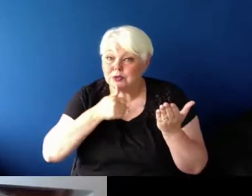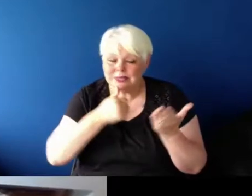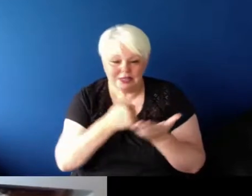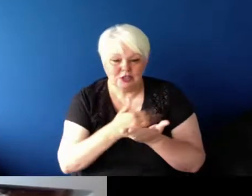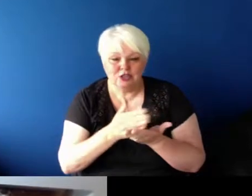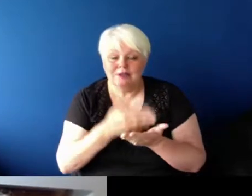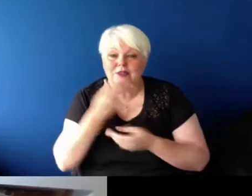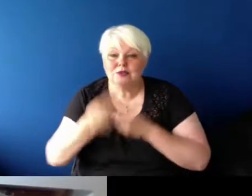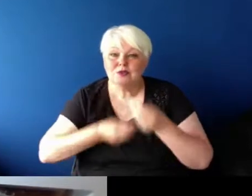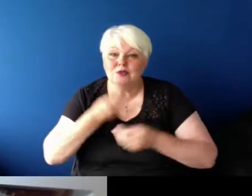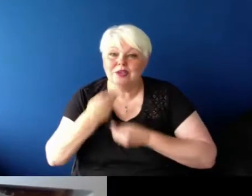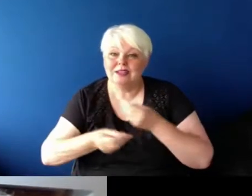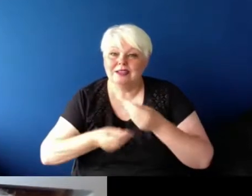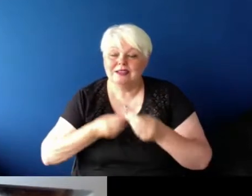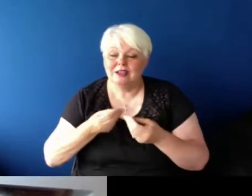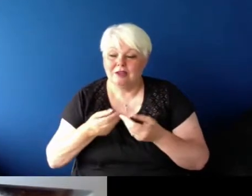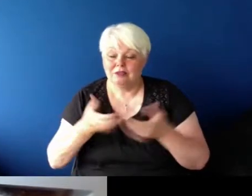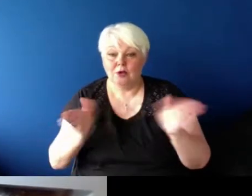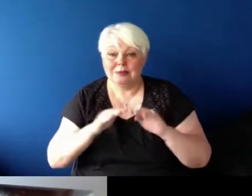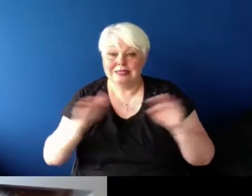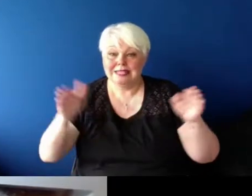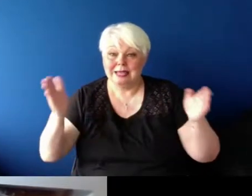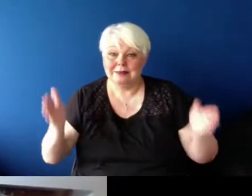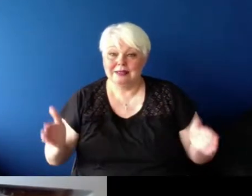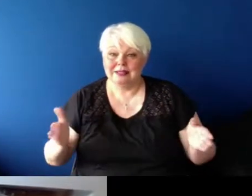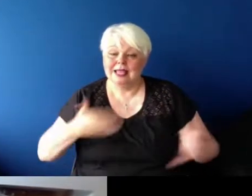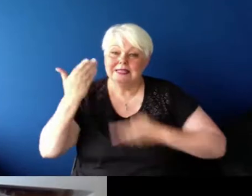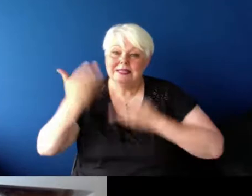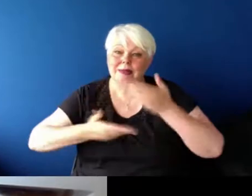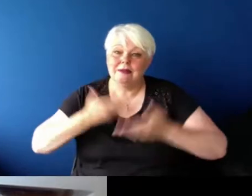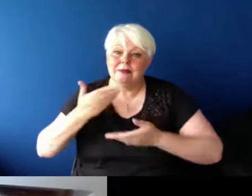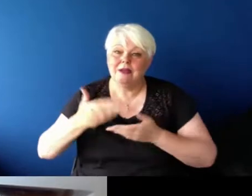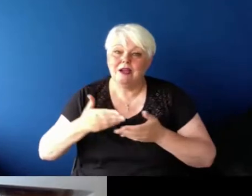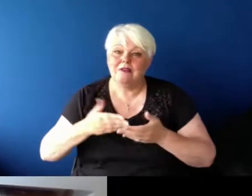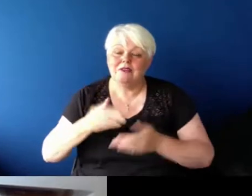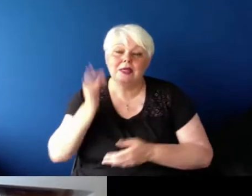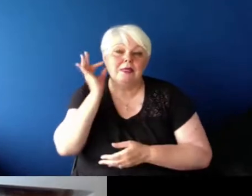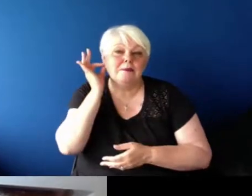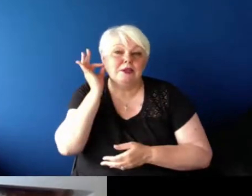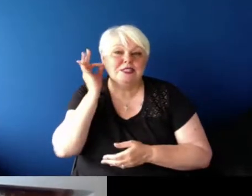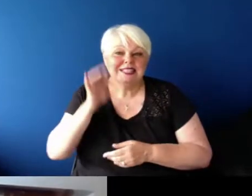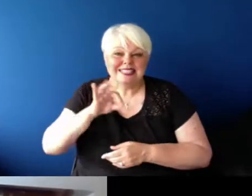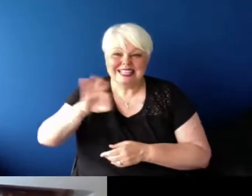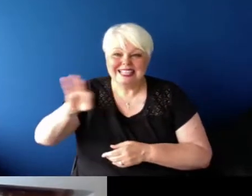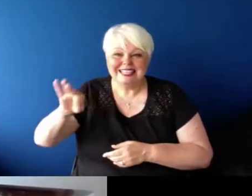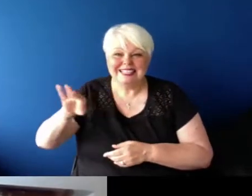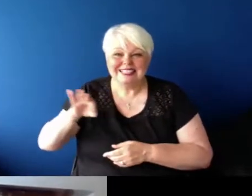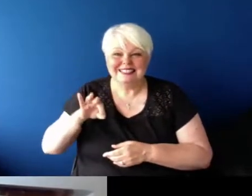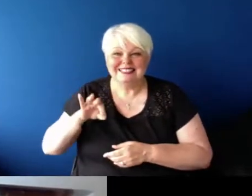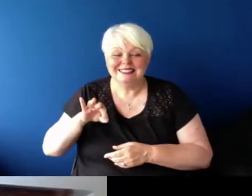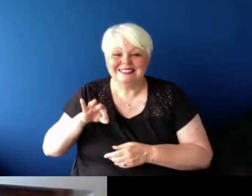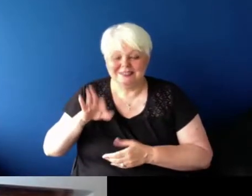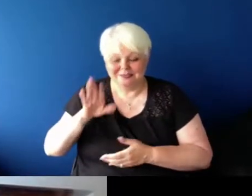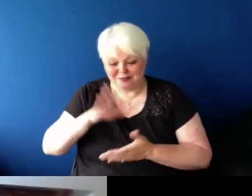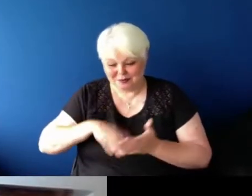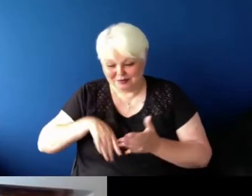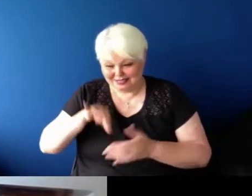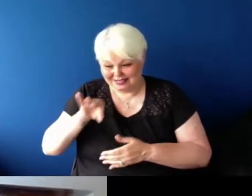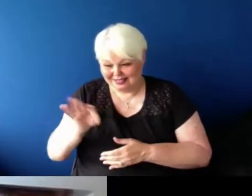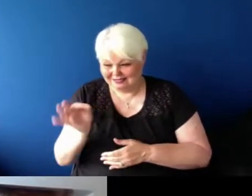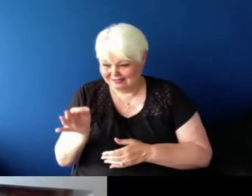of the Open Table Network is the parable of the mustard seed. You know, from something, you know, so kind